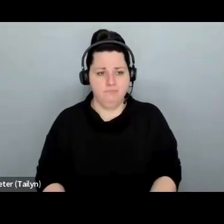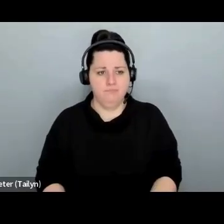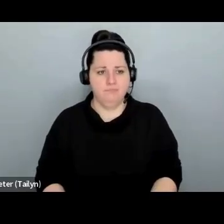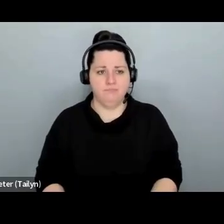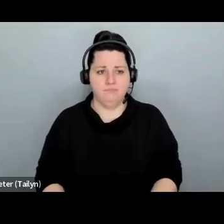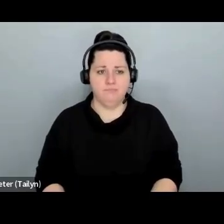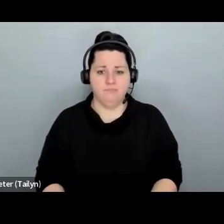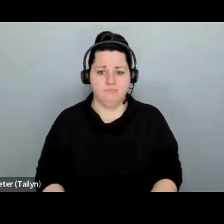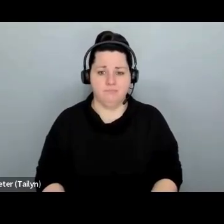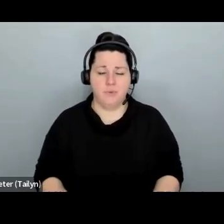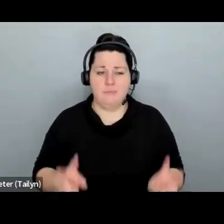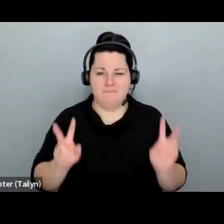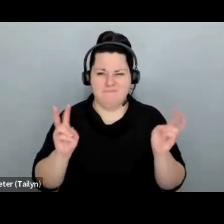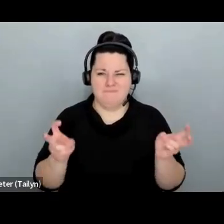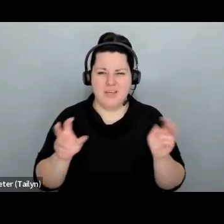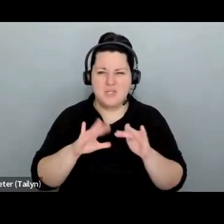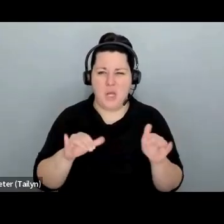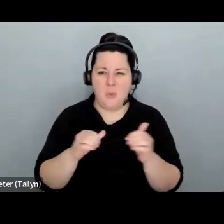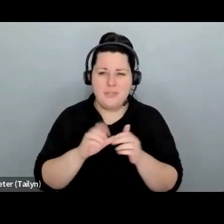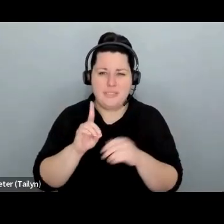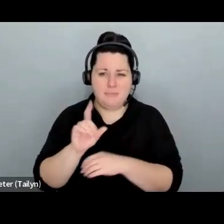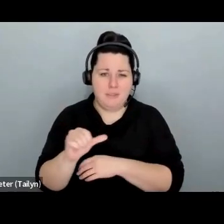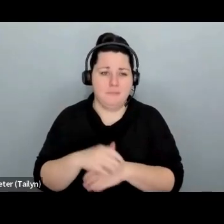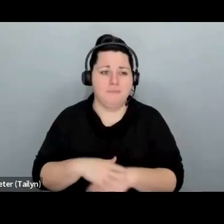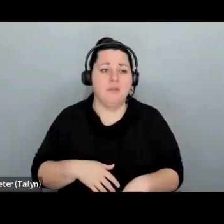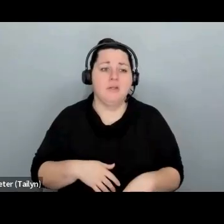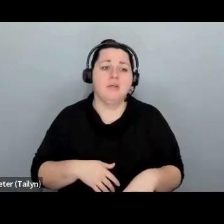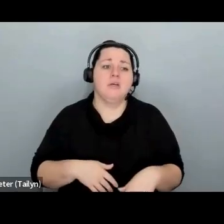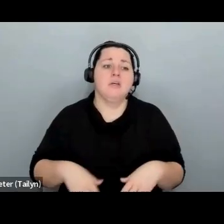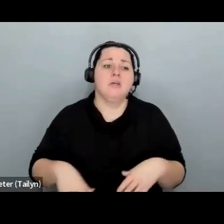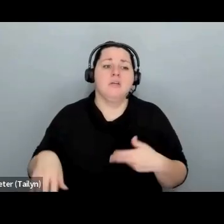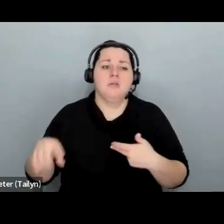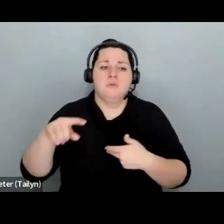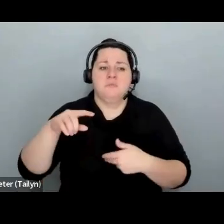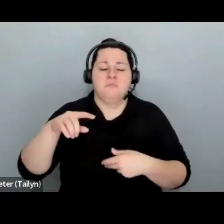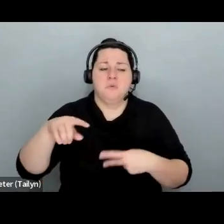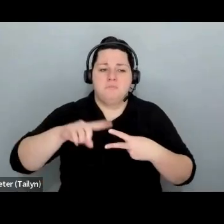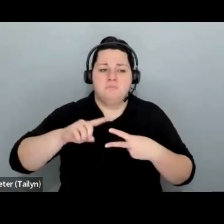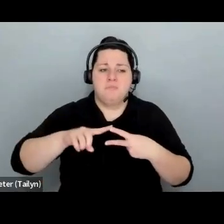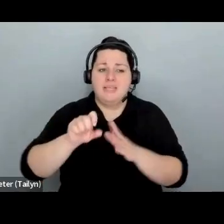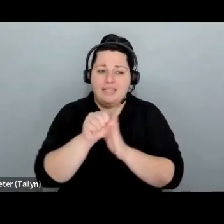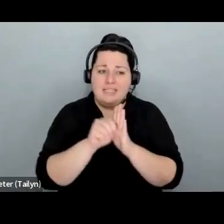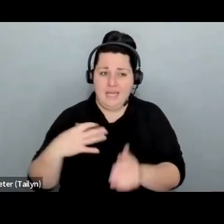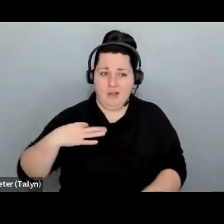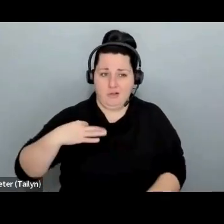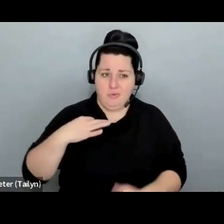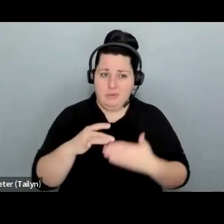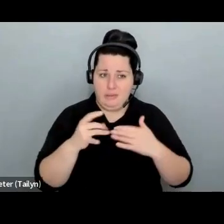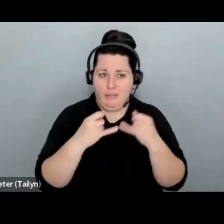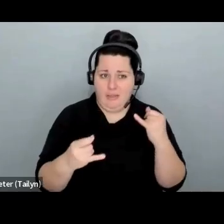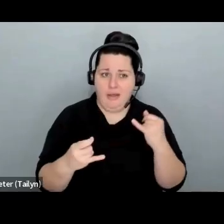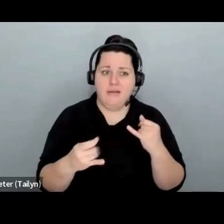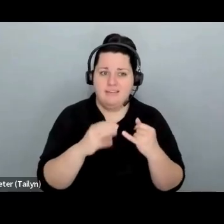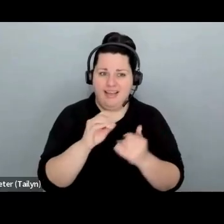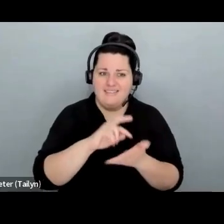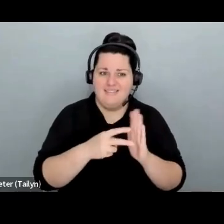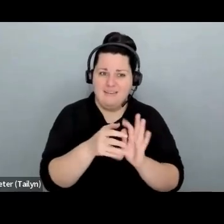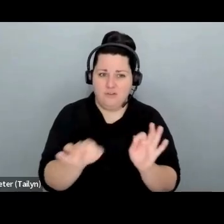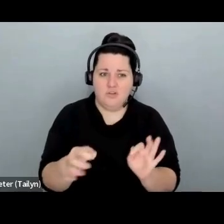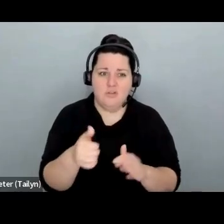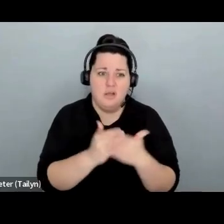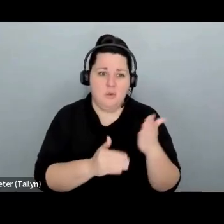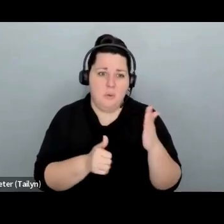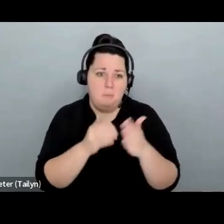A child with a disability. State eligibility guidelines and definitions under Part B of the Individuals with Disabilities